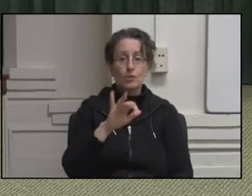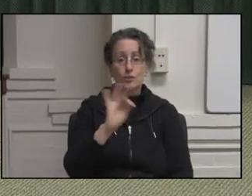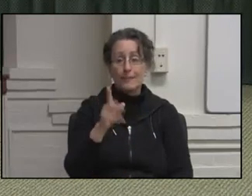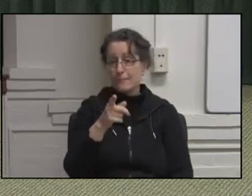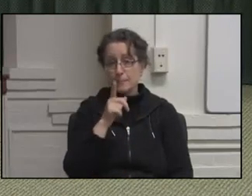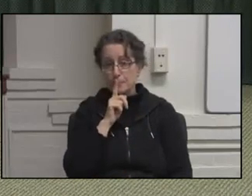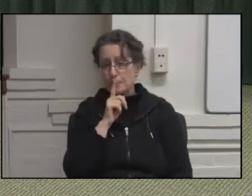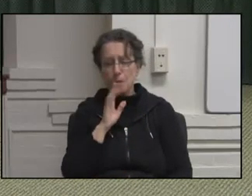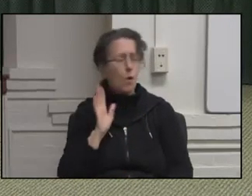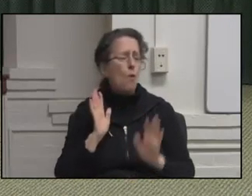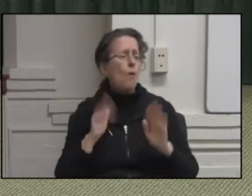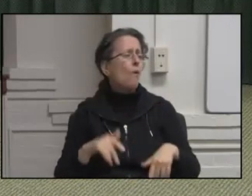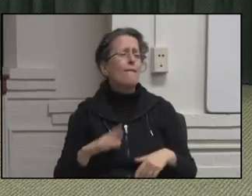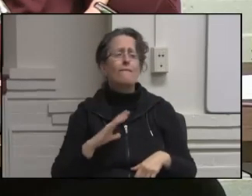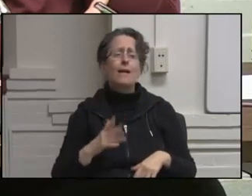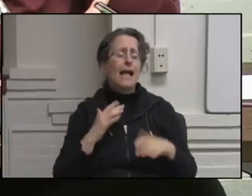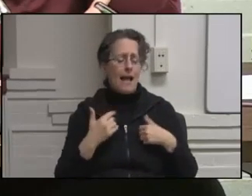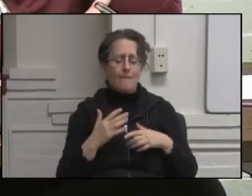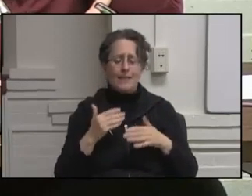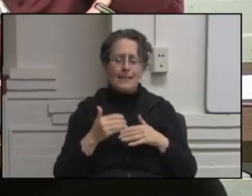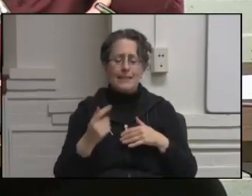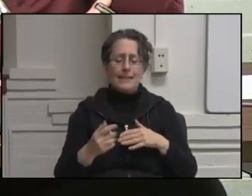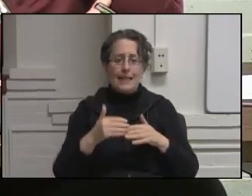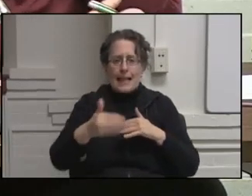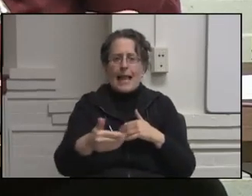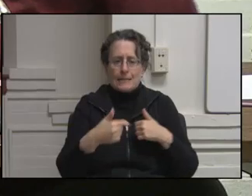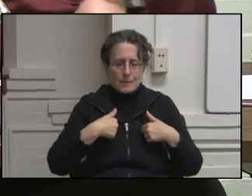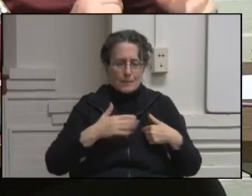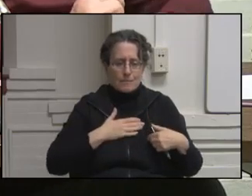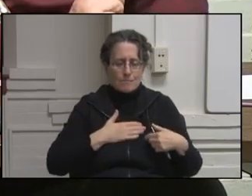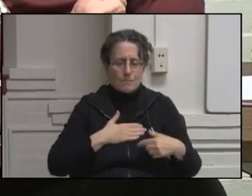anything. That's fine. I've got the next point. Oh, good.